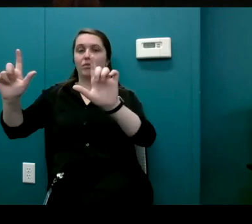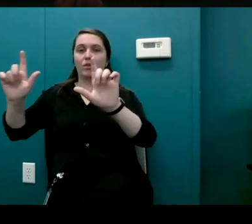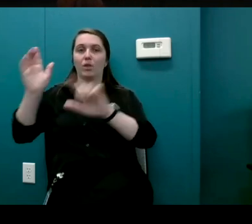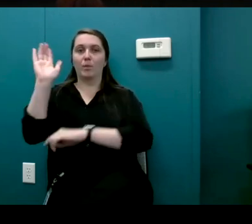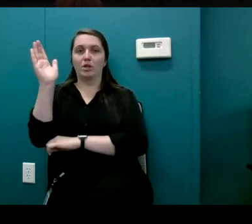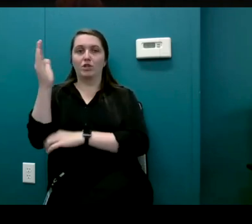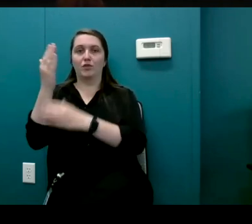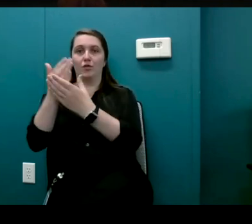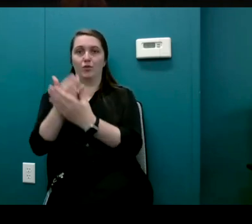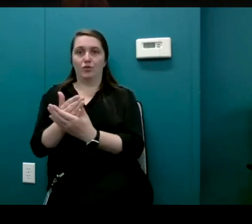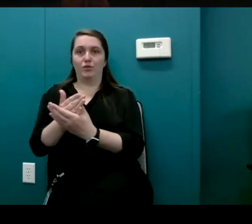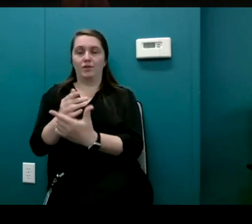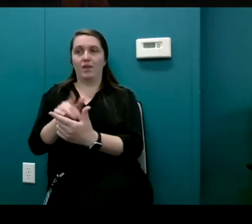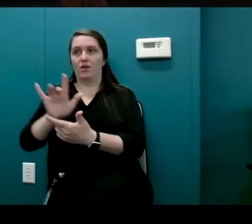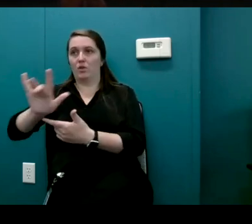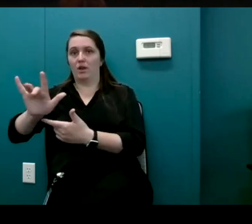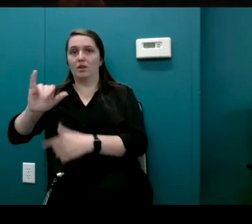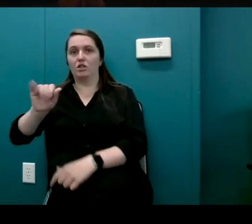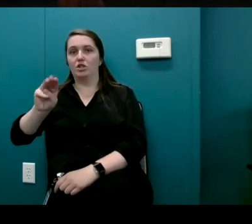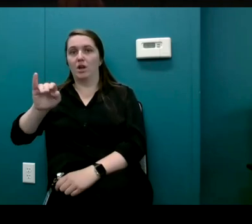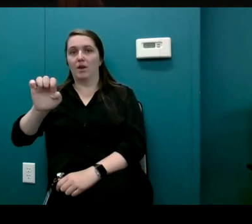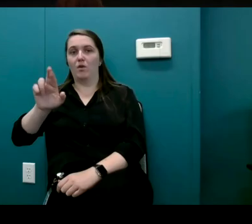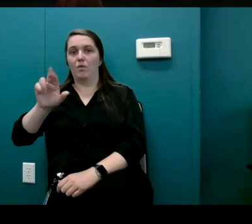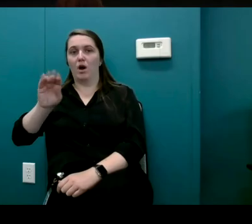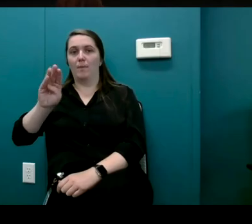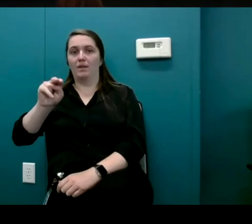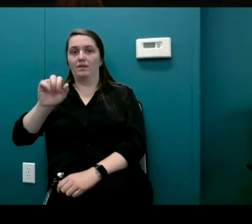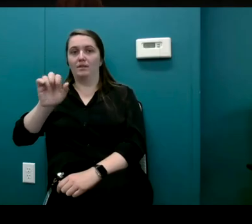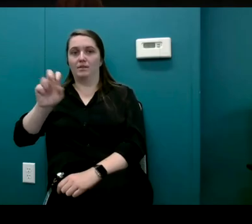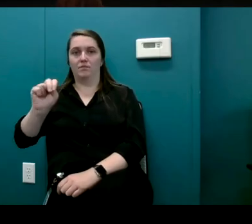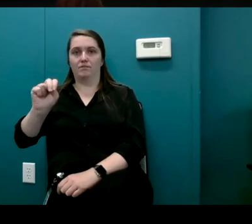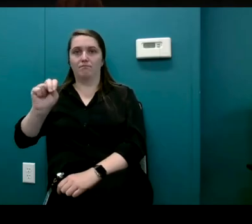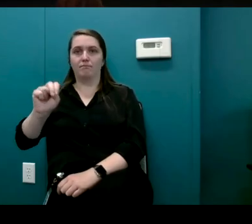presentation folders, and you want to click on Jamie Robinson's.